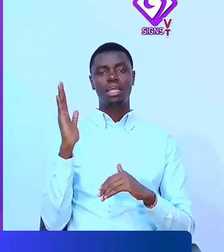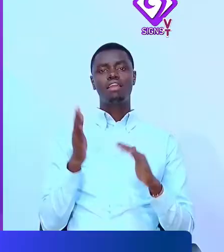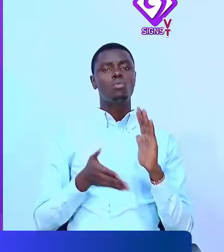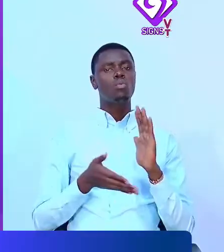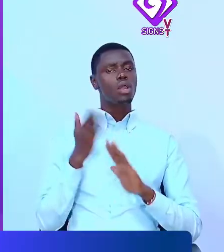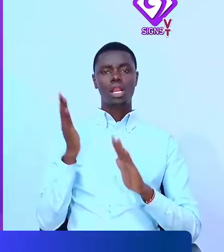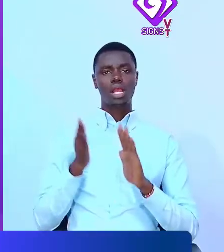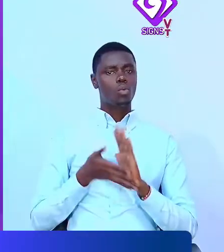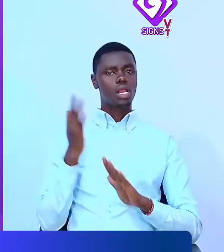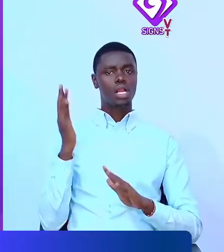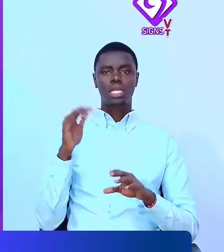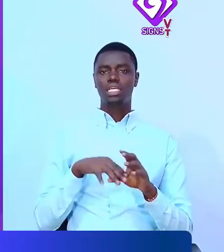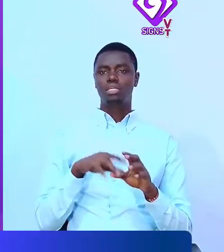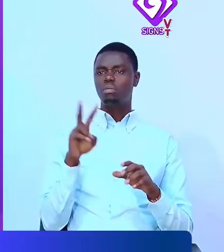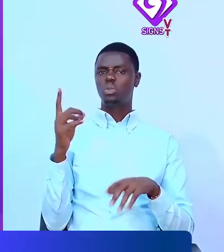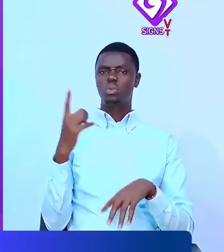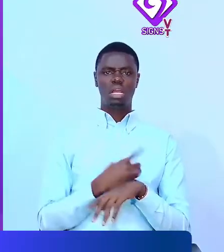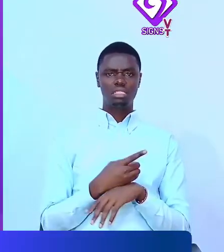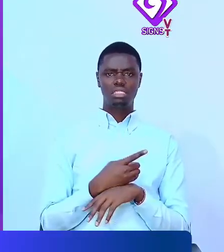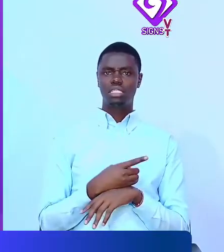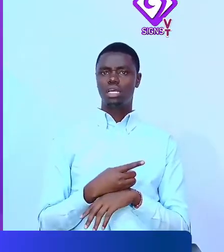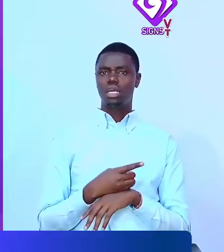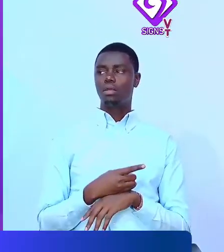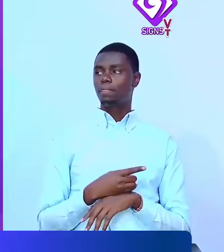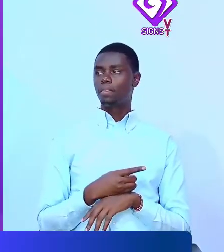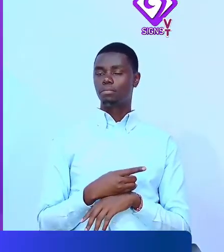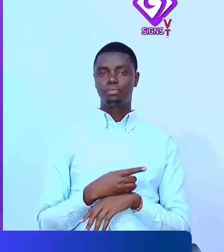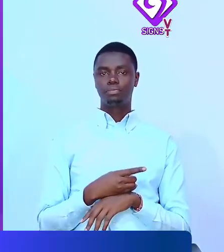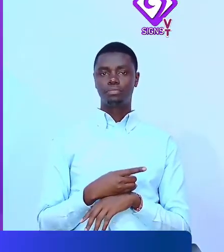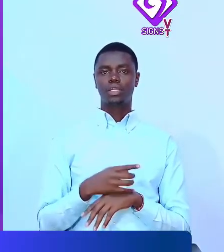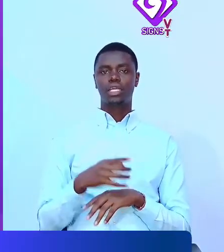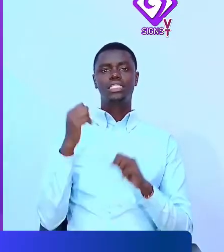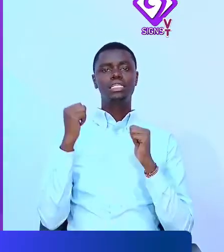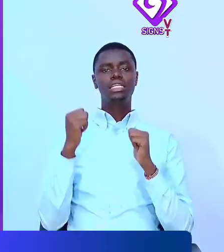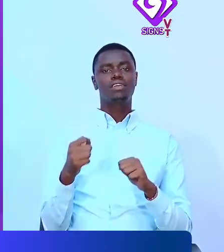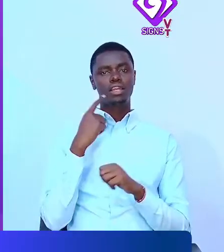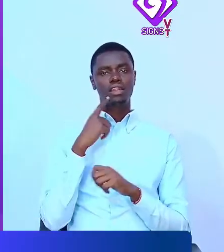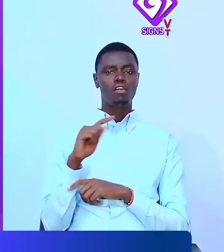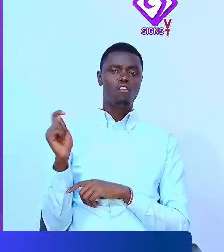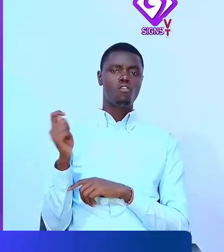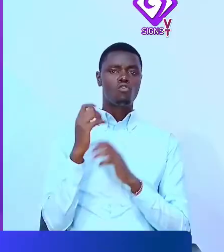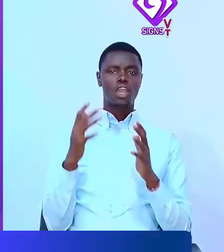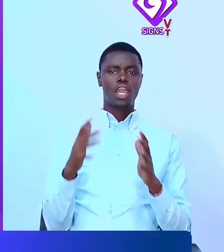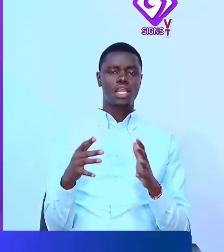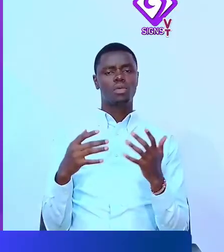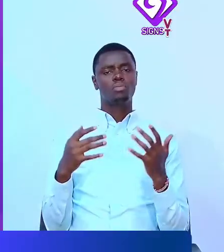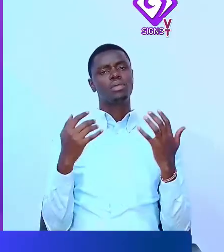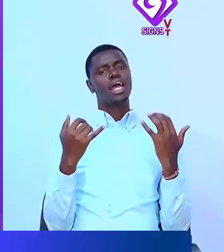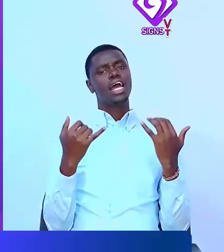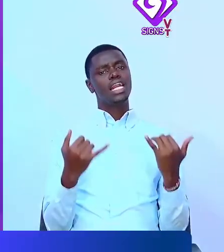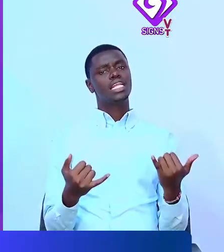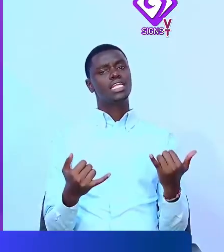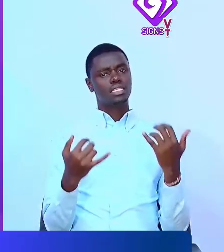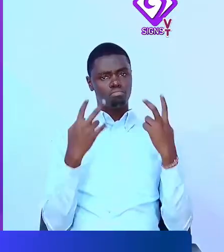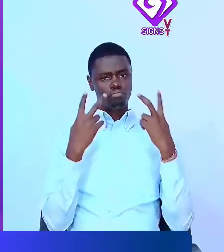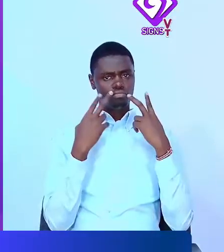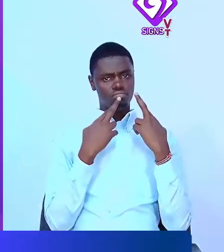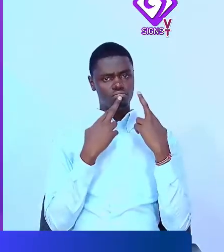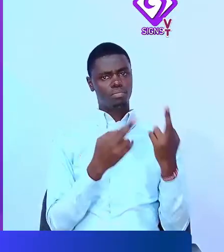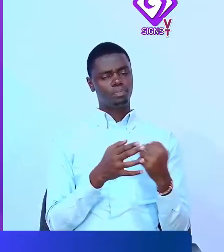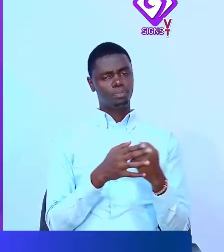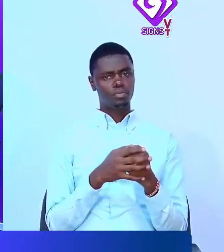faster, in 2 days or less, while it is so difficult for Kenyans. Let us look at the consequences. Of course, one of the main